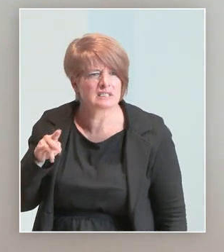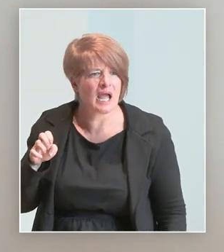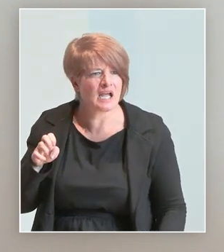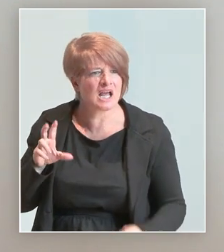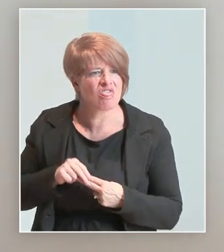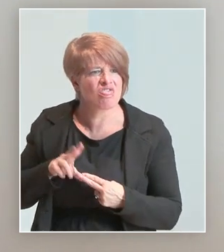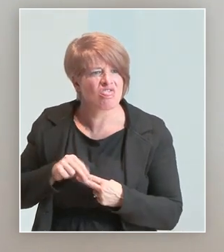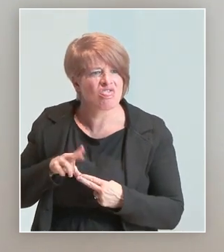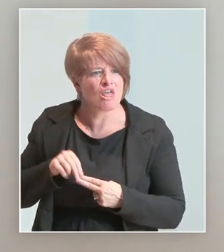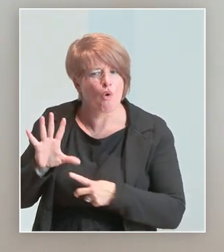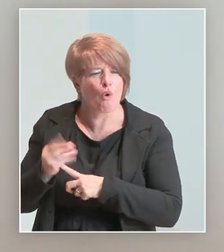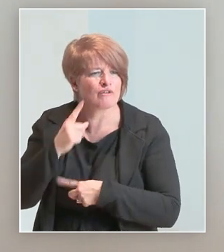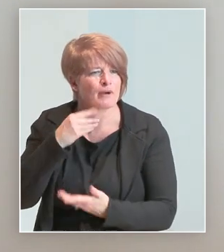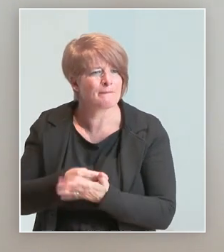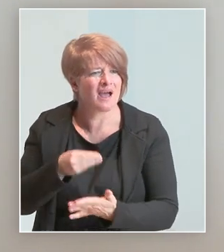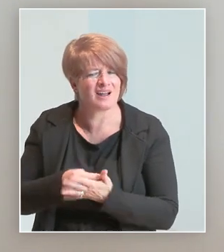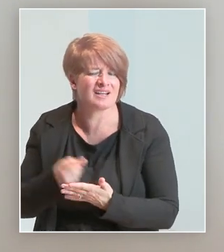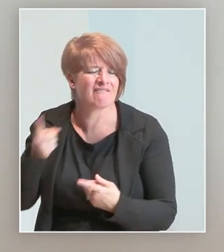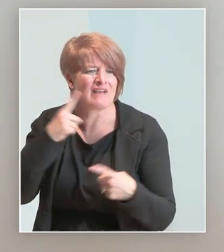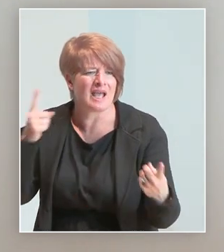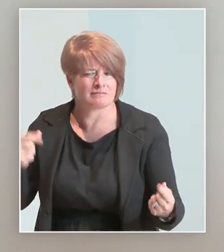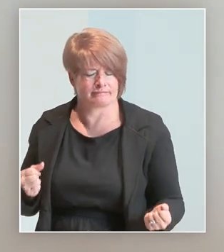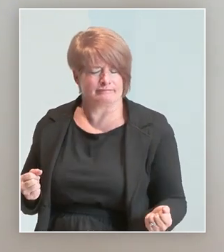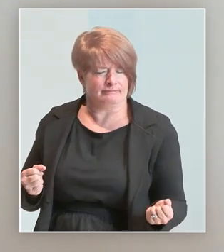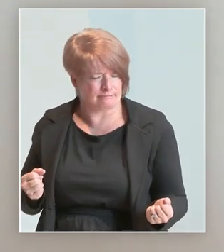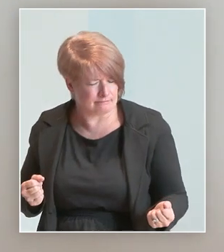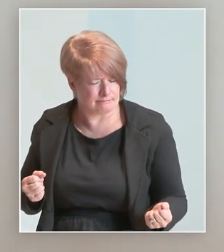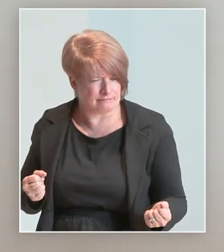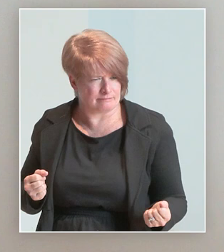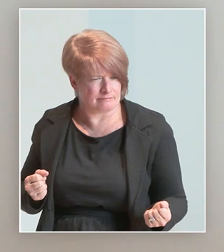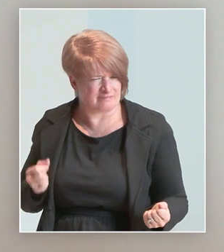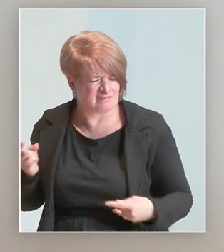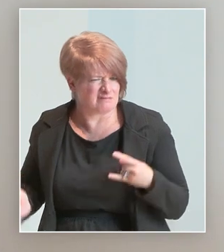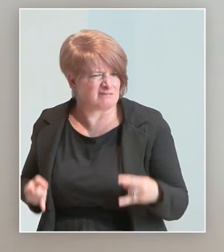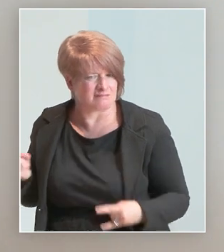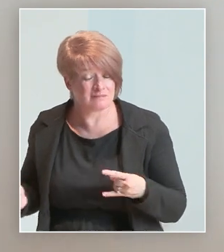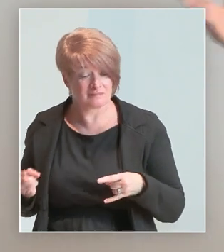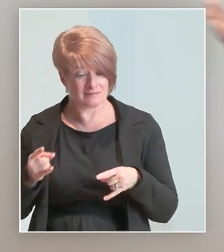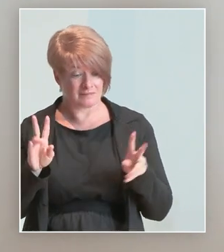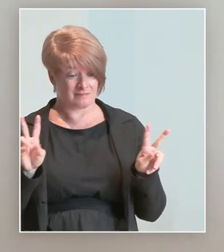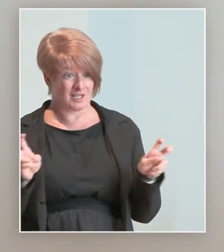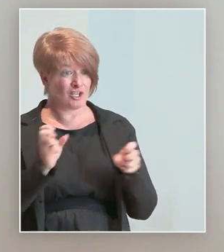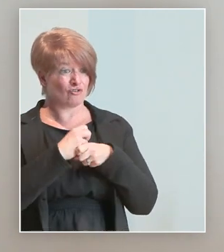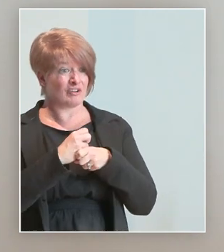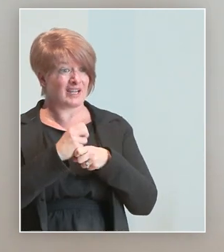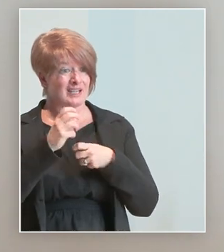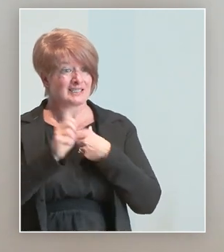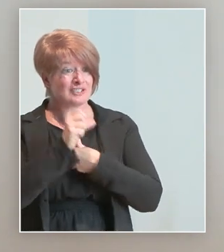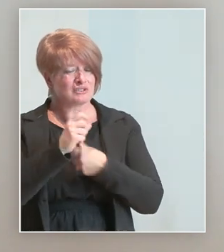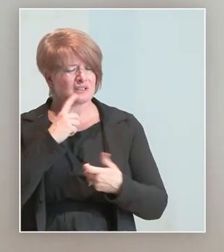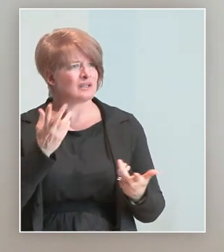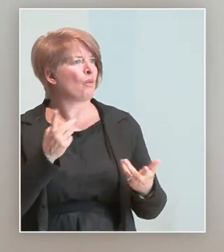culture for money and what passes for fame. Within Create Dangerously, she asks, what is the alternative for